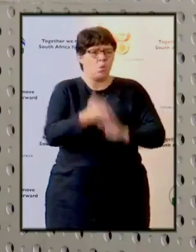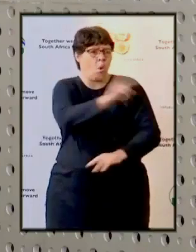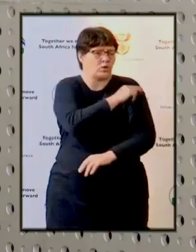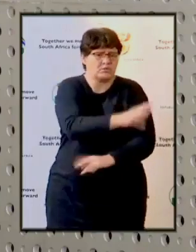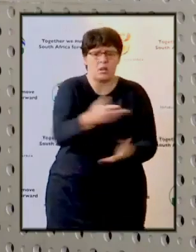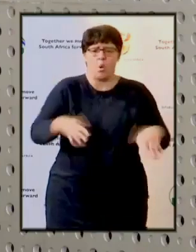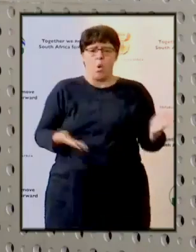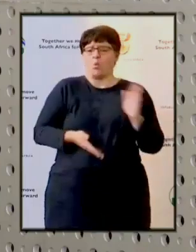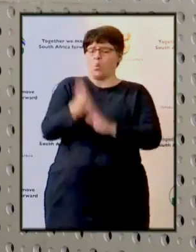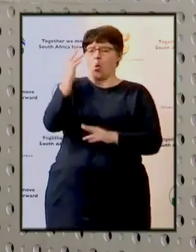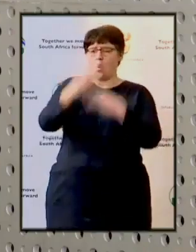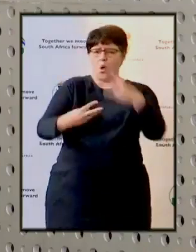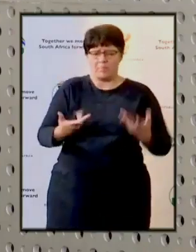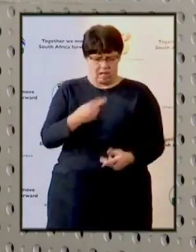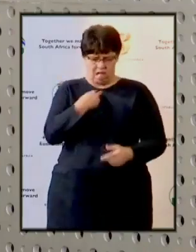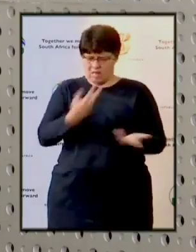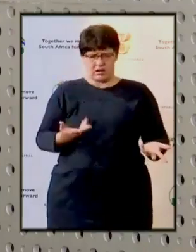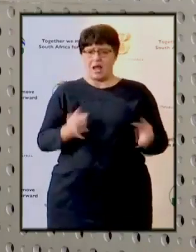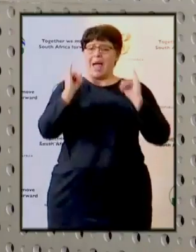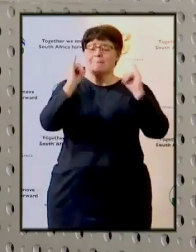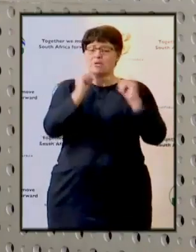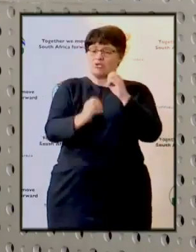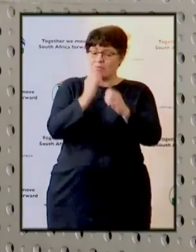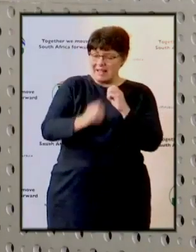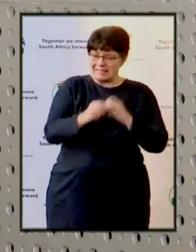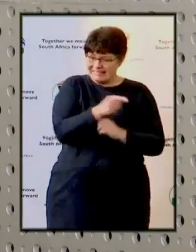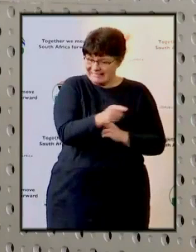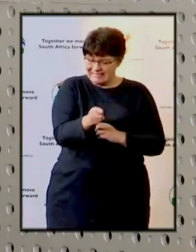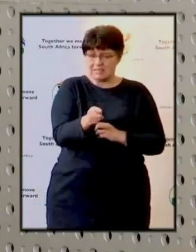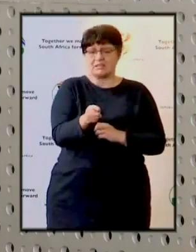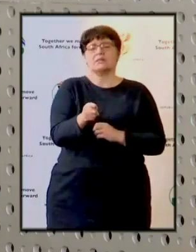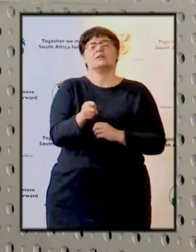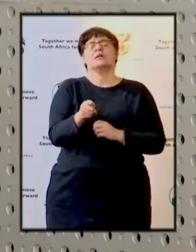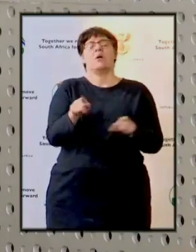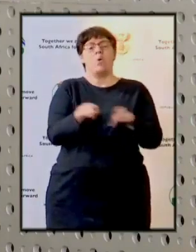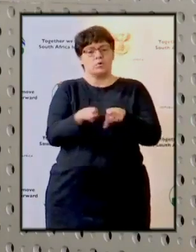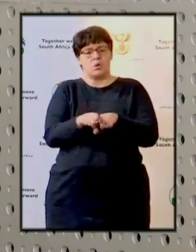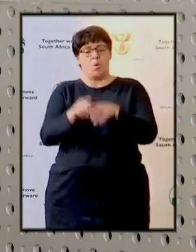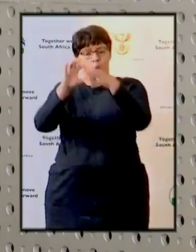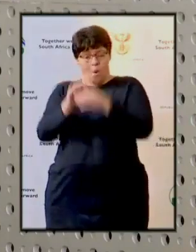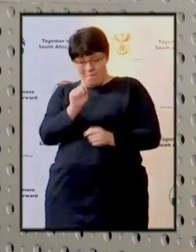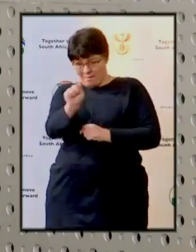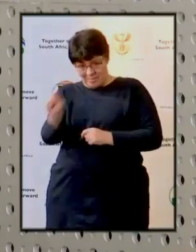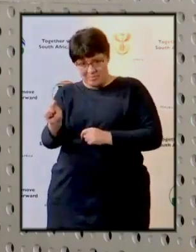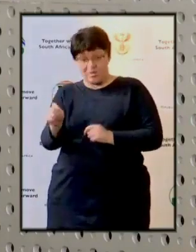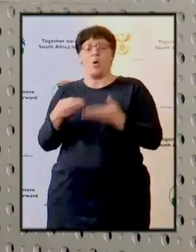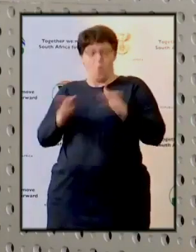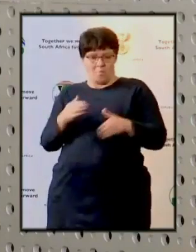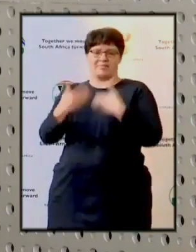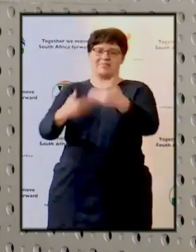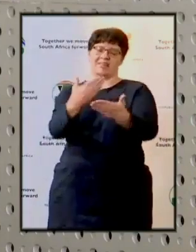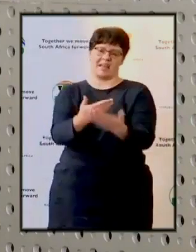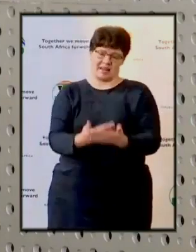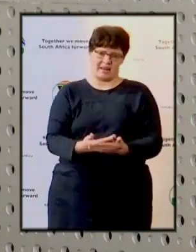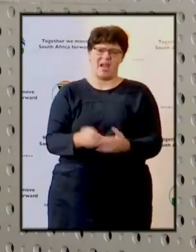to work. Emergency repairs involving cars and emergency repairs at home will now be open for business, and they will